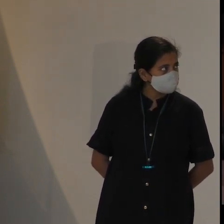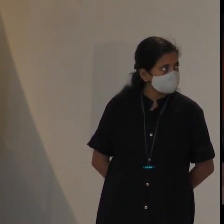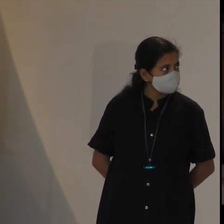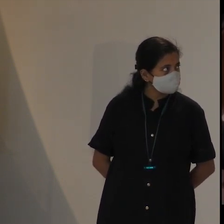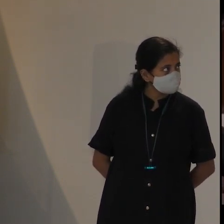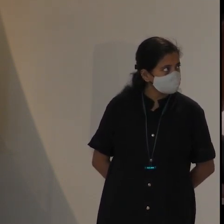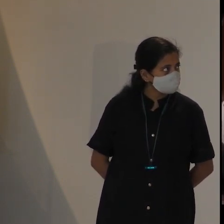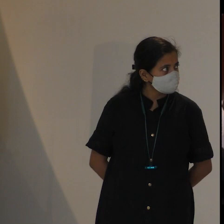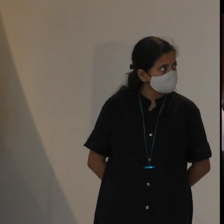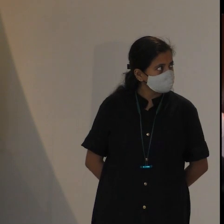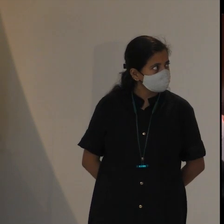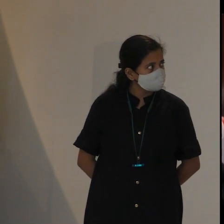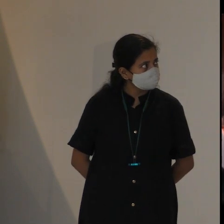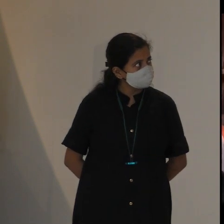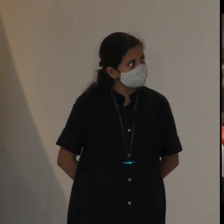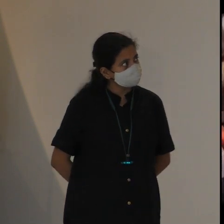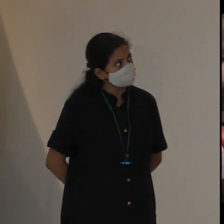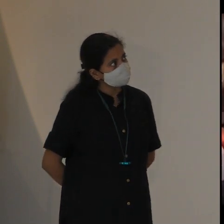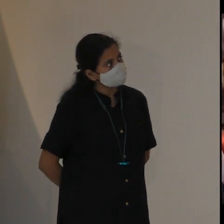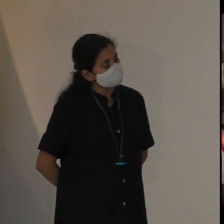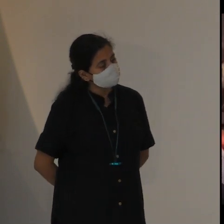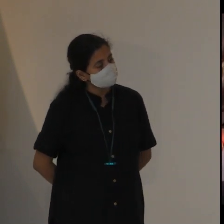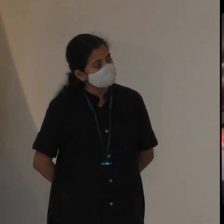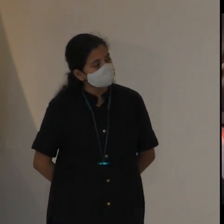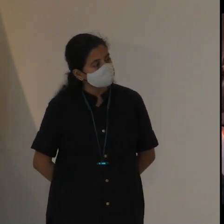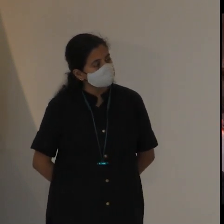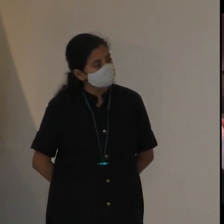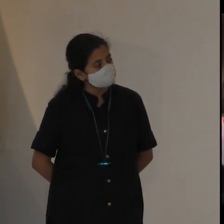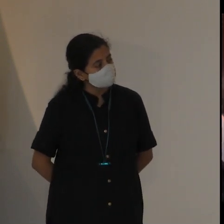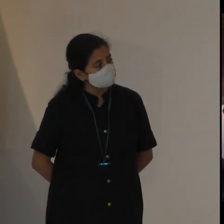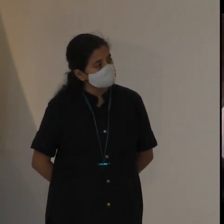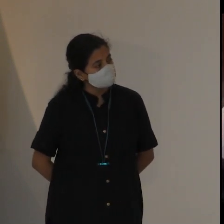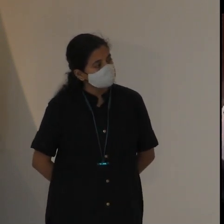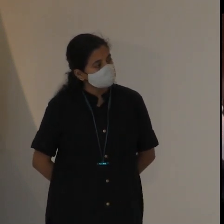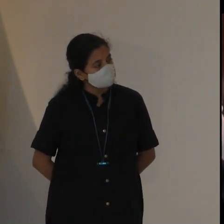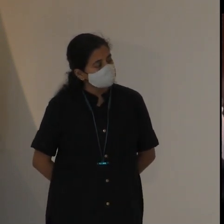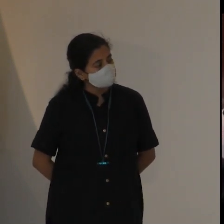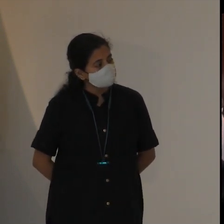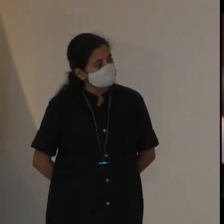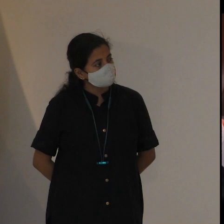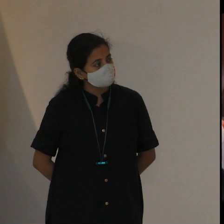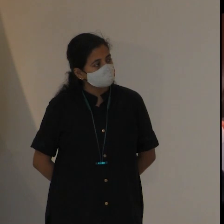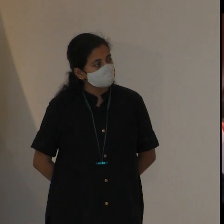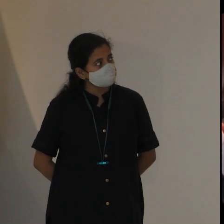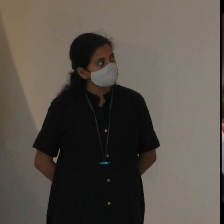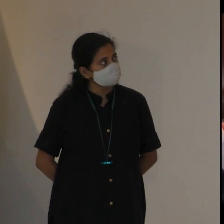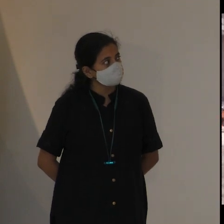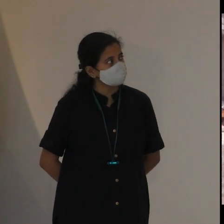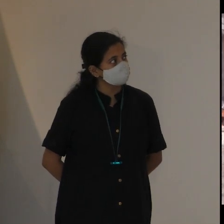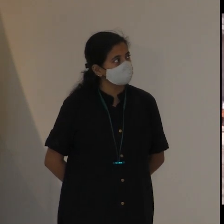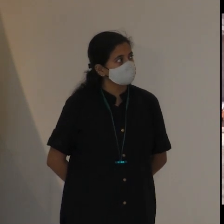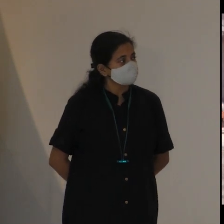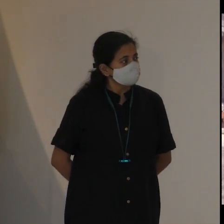There were two foreign powers in rivalry over Egypt. One of them won over the other, and they took the war spoils of the other.